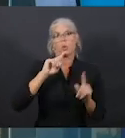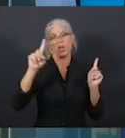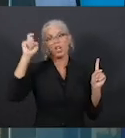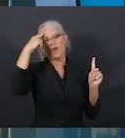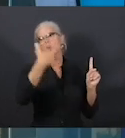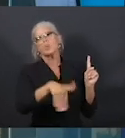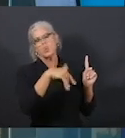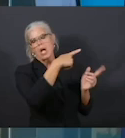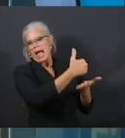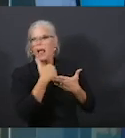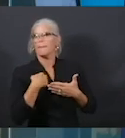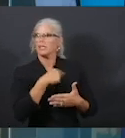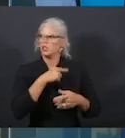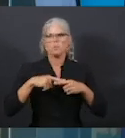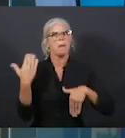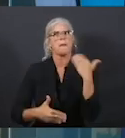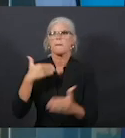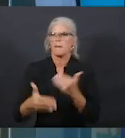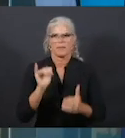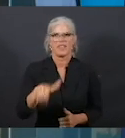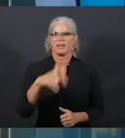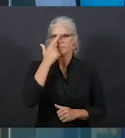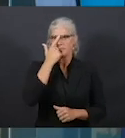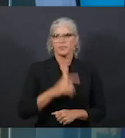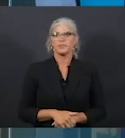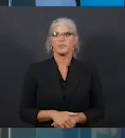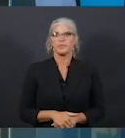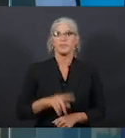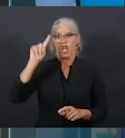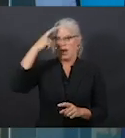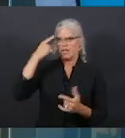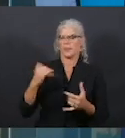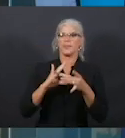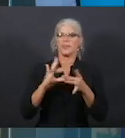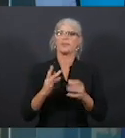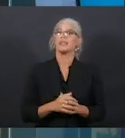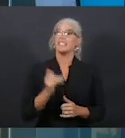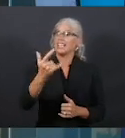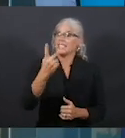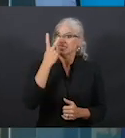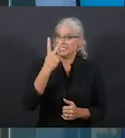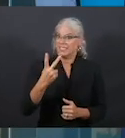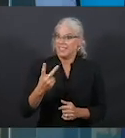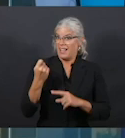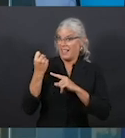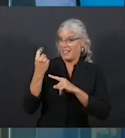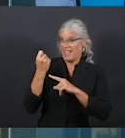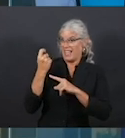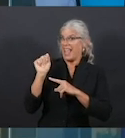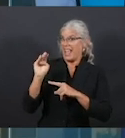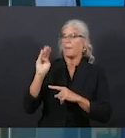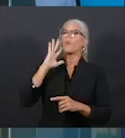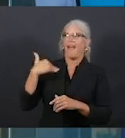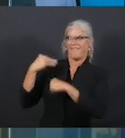and so on the track, the National Hurricane Center, they'll do on their 11 a.m. advisory, they will do an updated